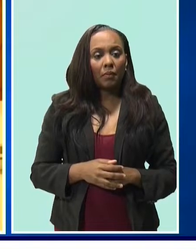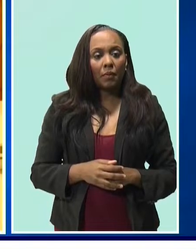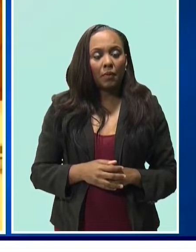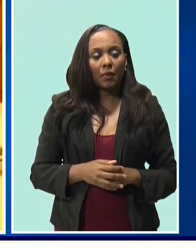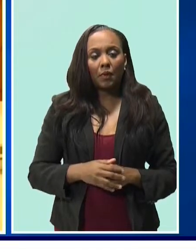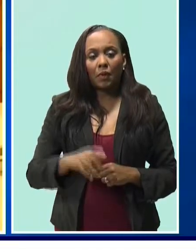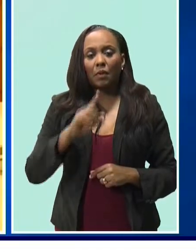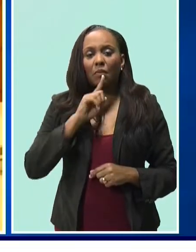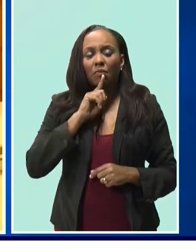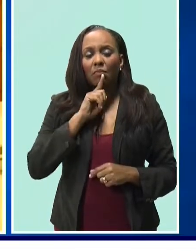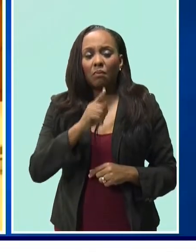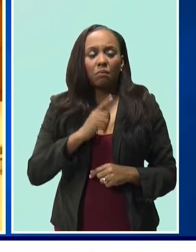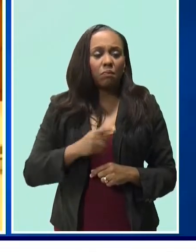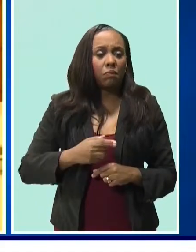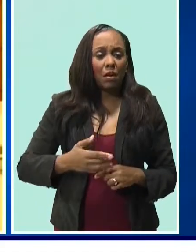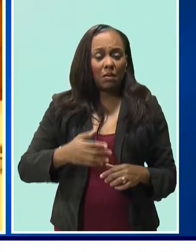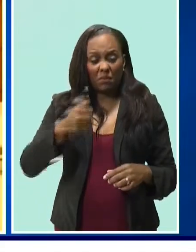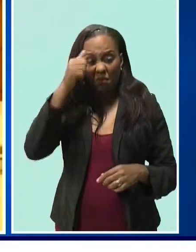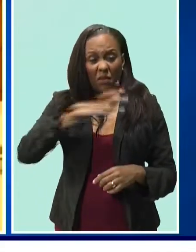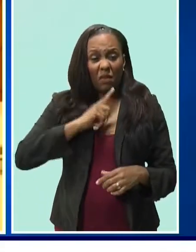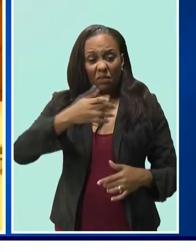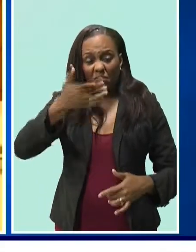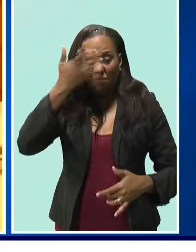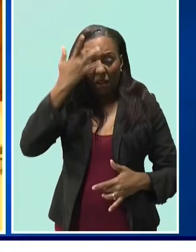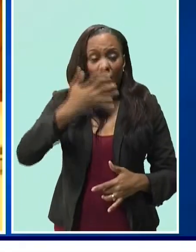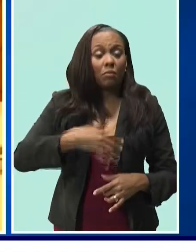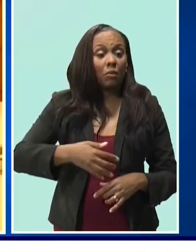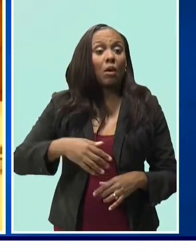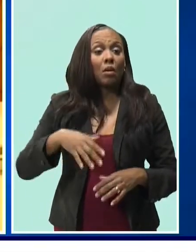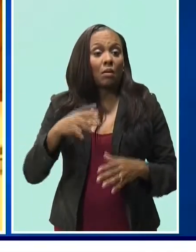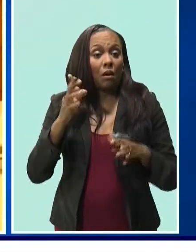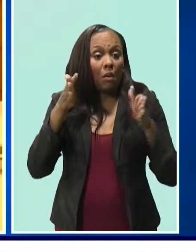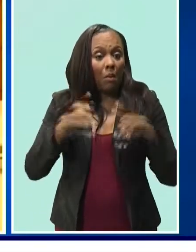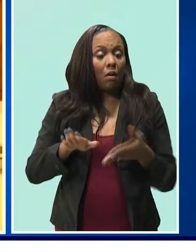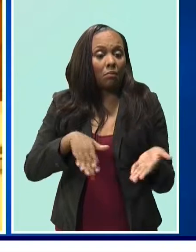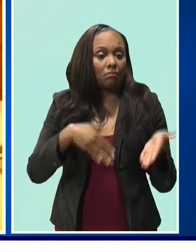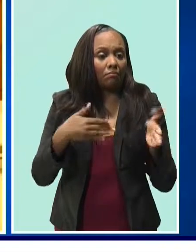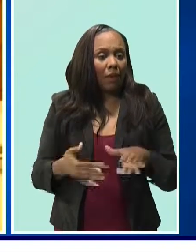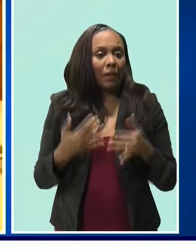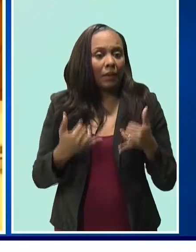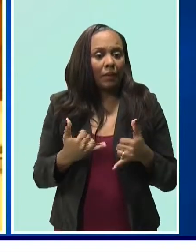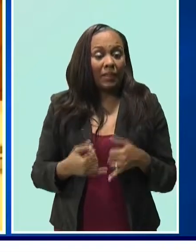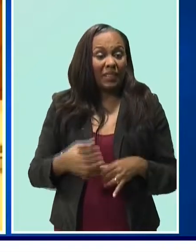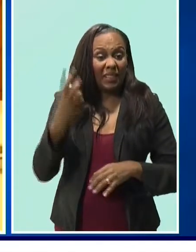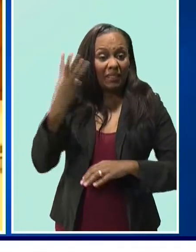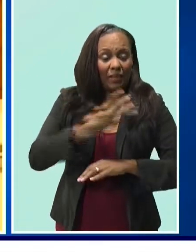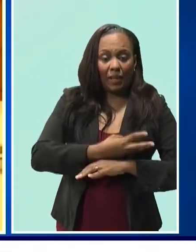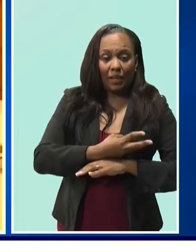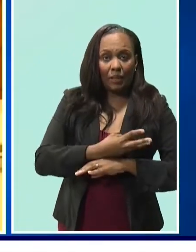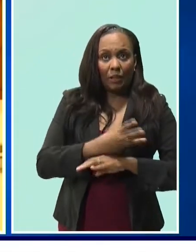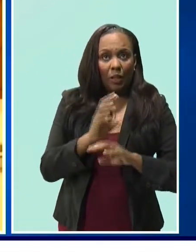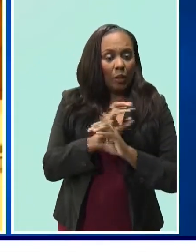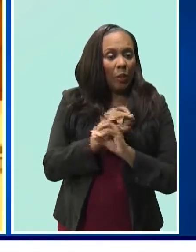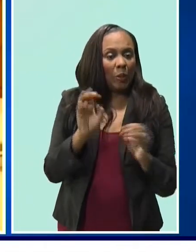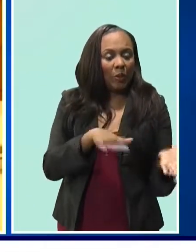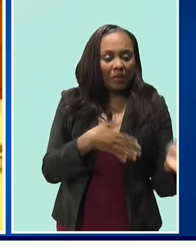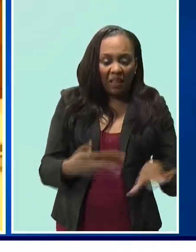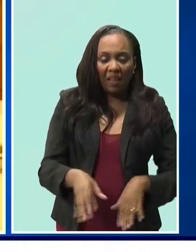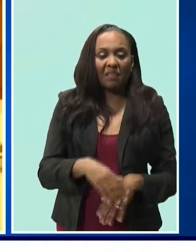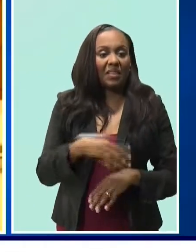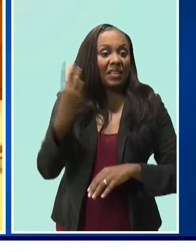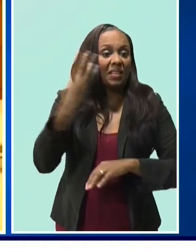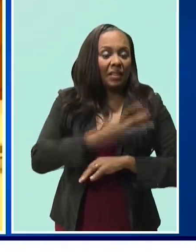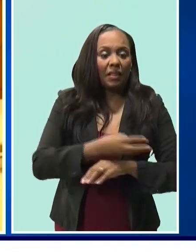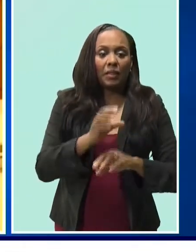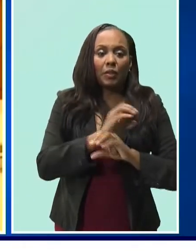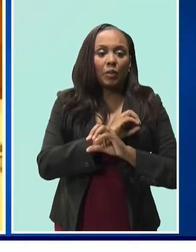been recorded after going 6 days of having either no cases or no